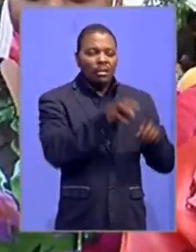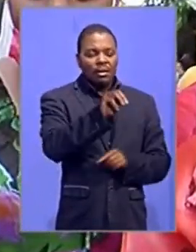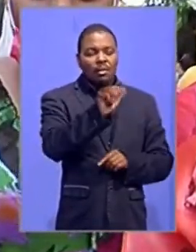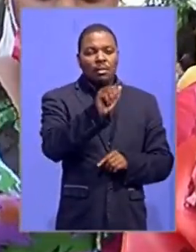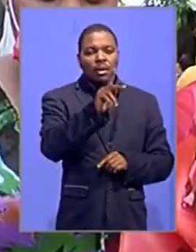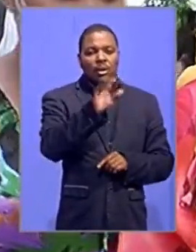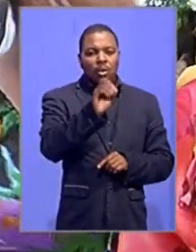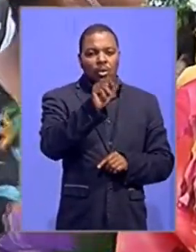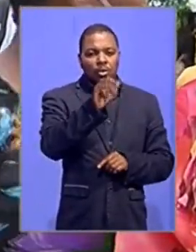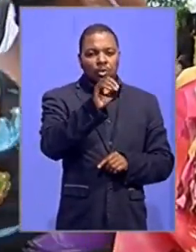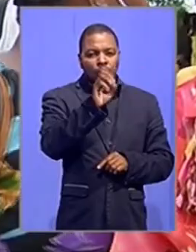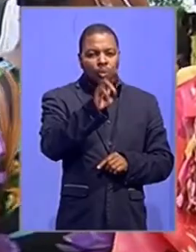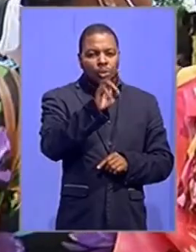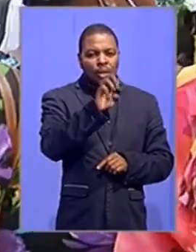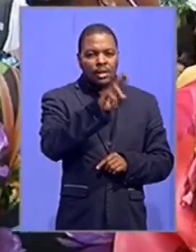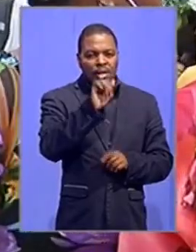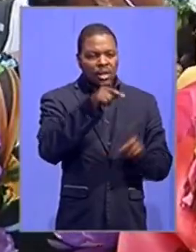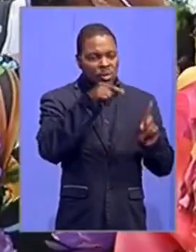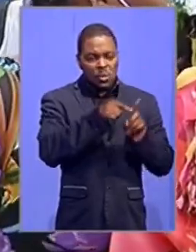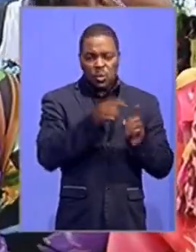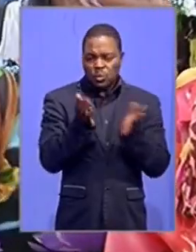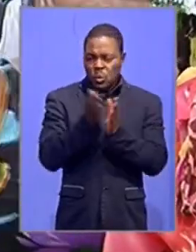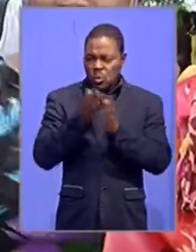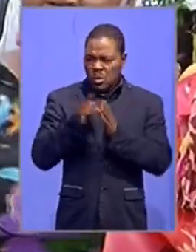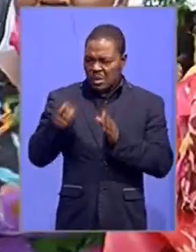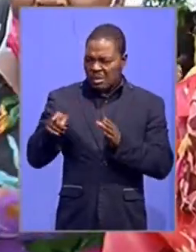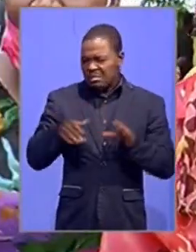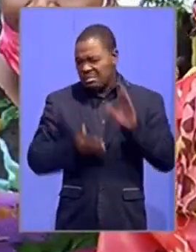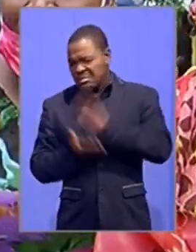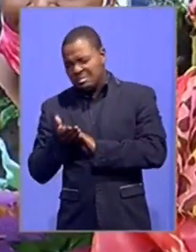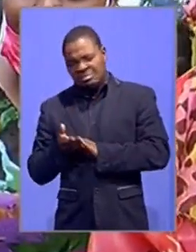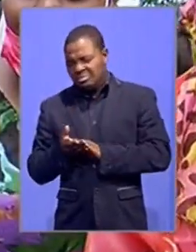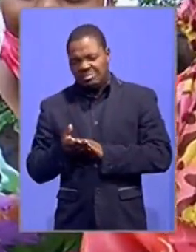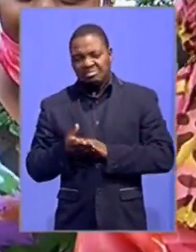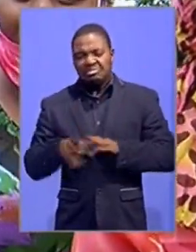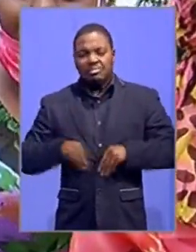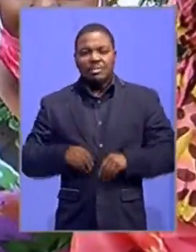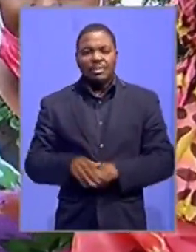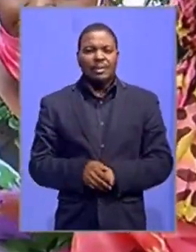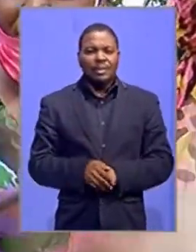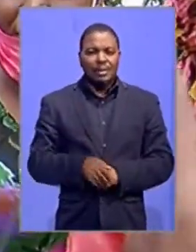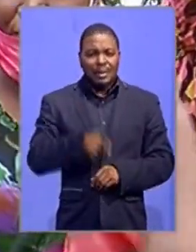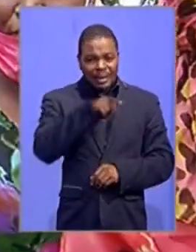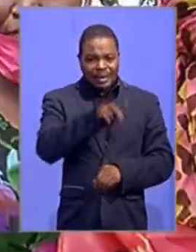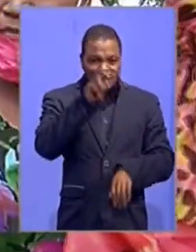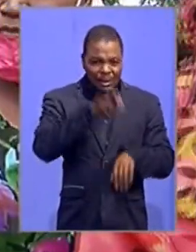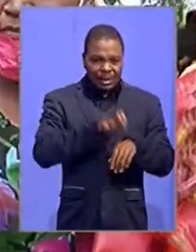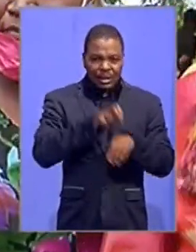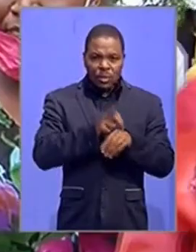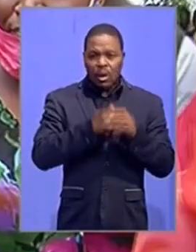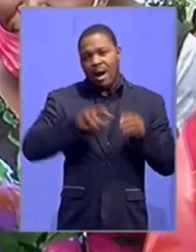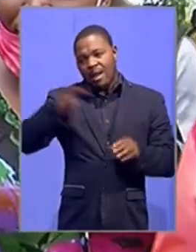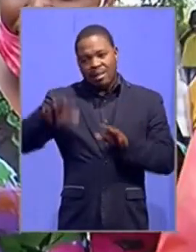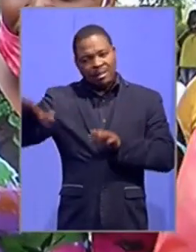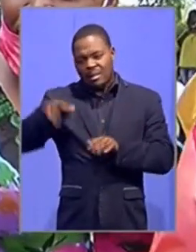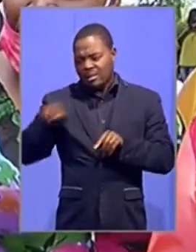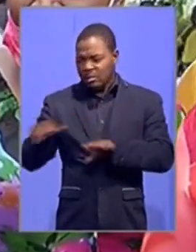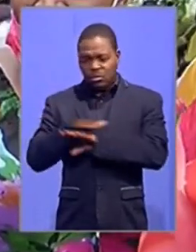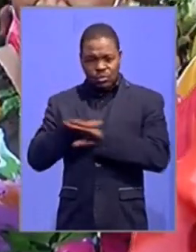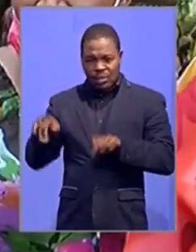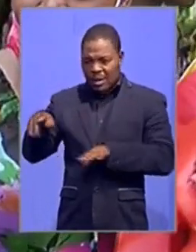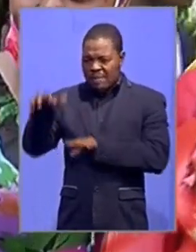dumellane le boiteko bona ba mmuso. They're taking our children to the farm again. No, they must take them somewhere else, not